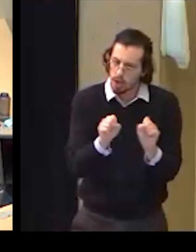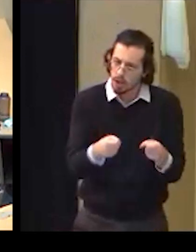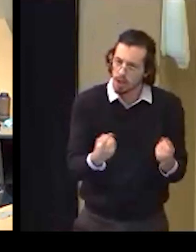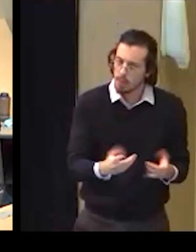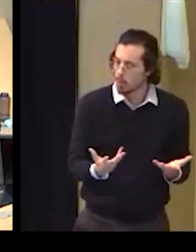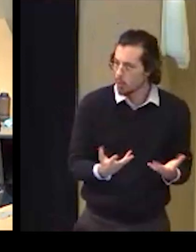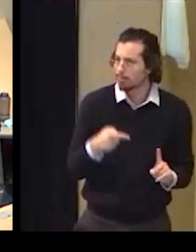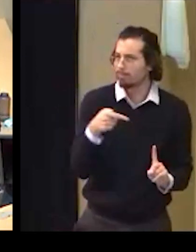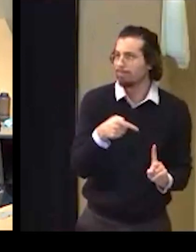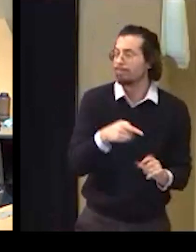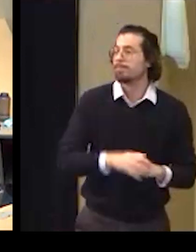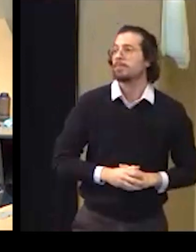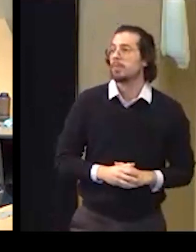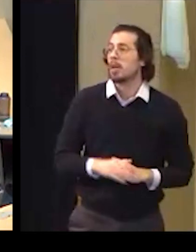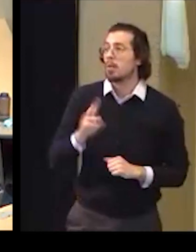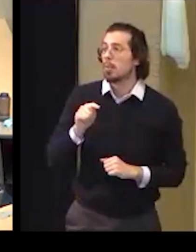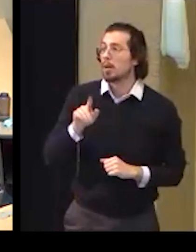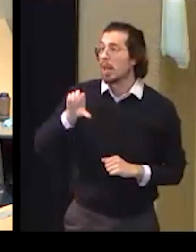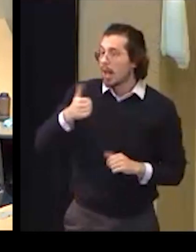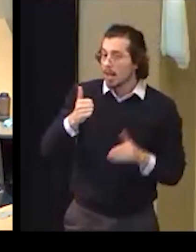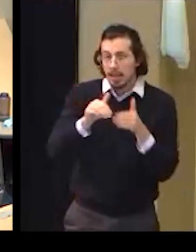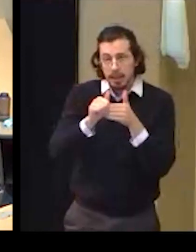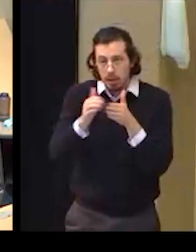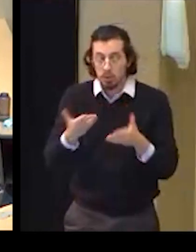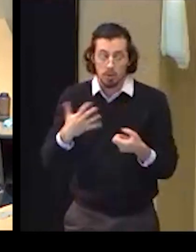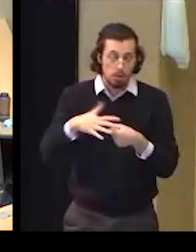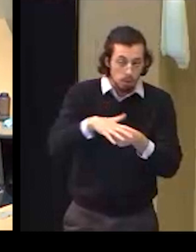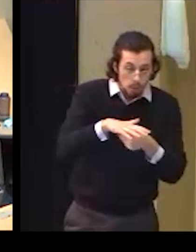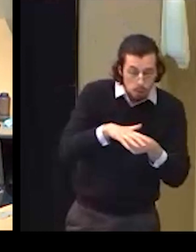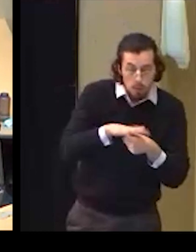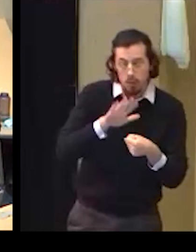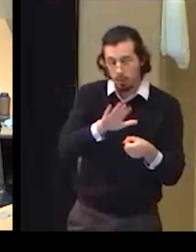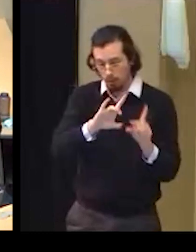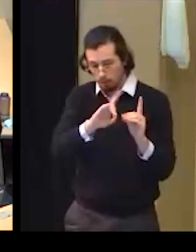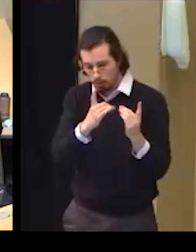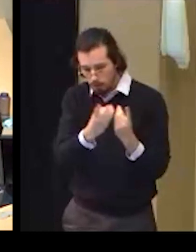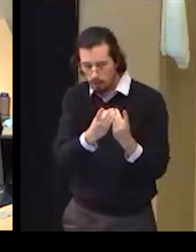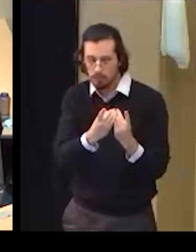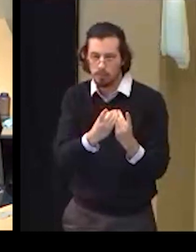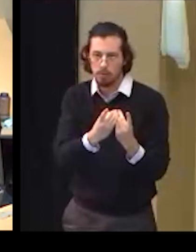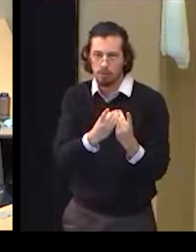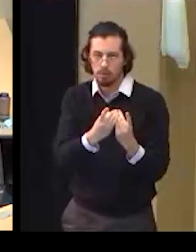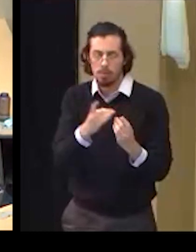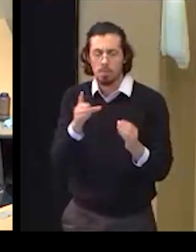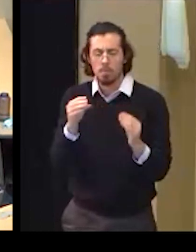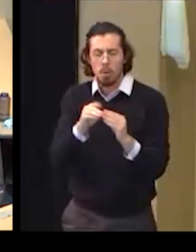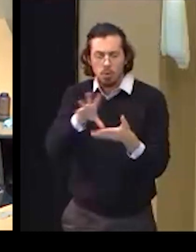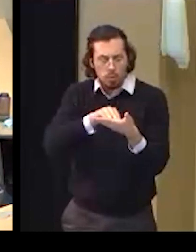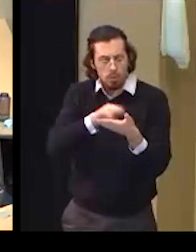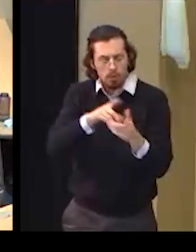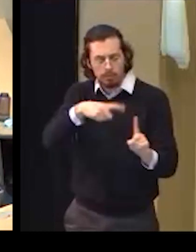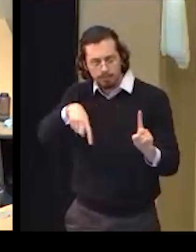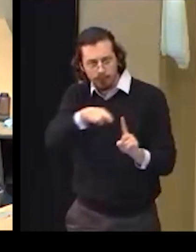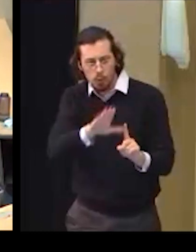more leaders that within each circle of influence, what's local, what's in your department, the more you learn about these kinds of things that you